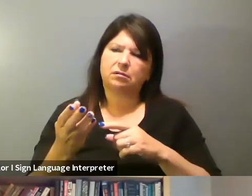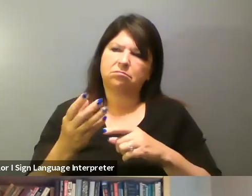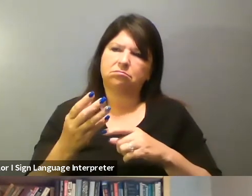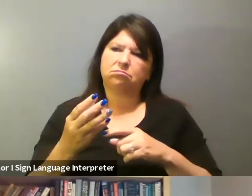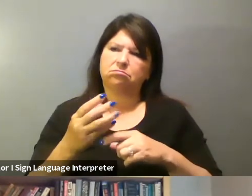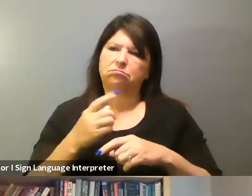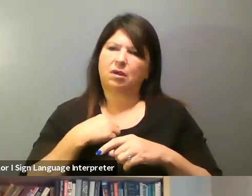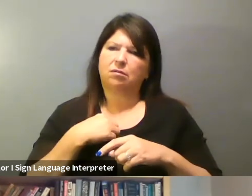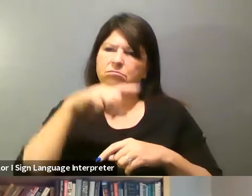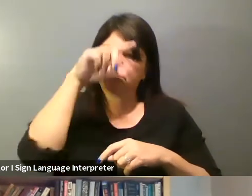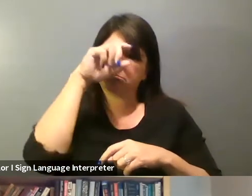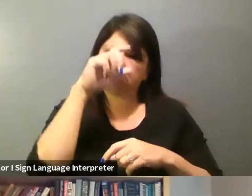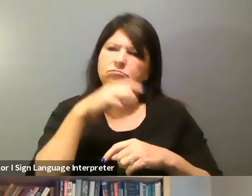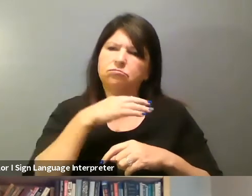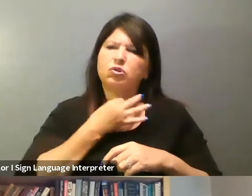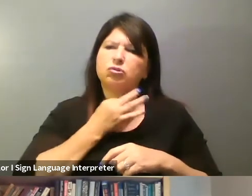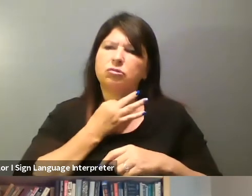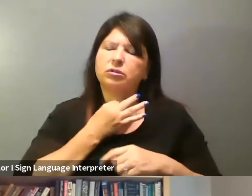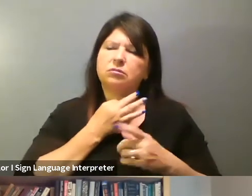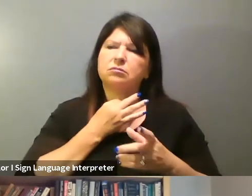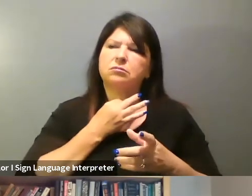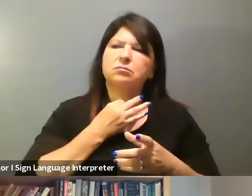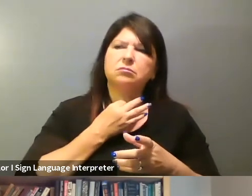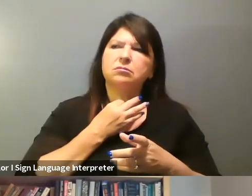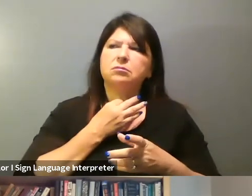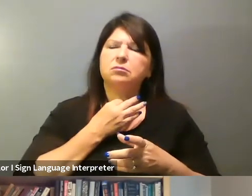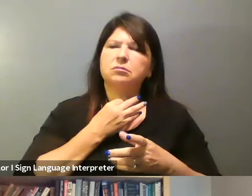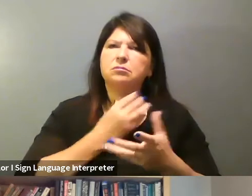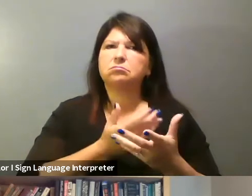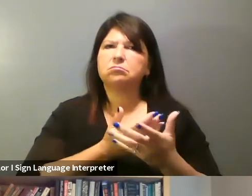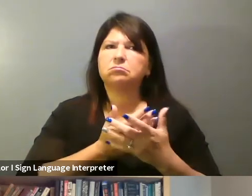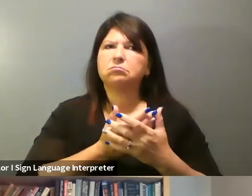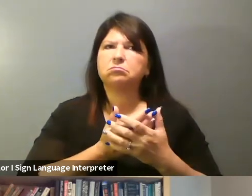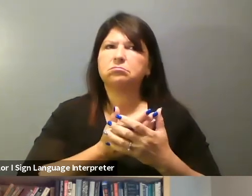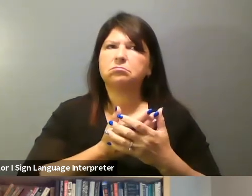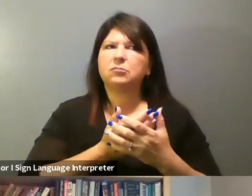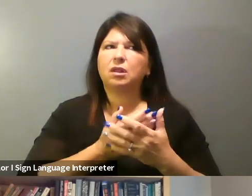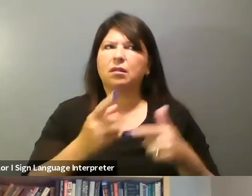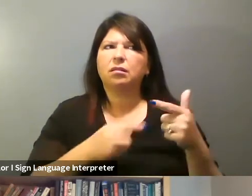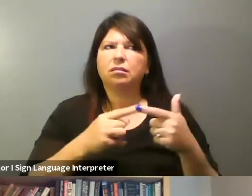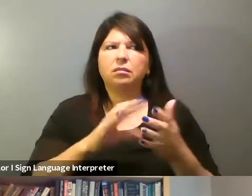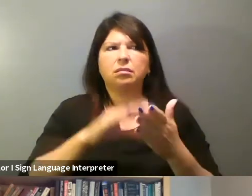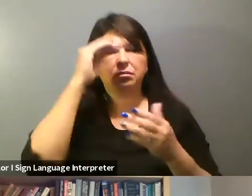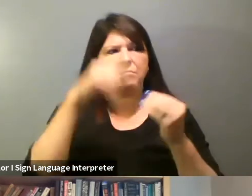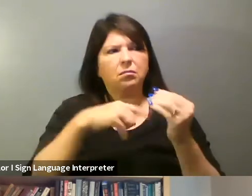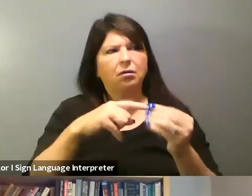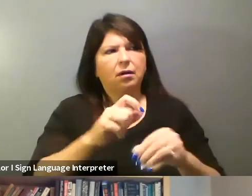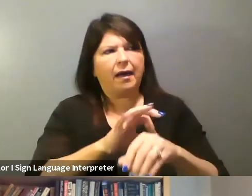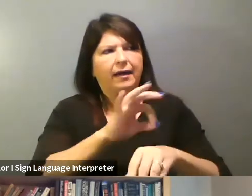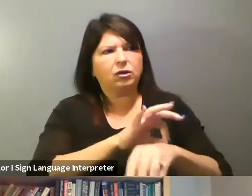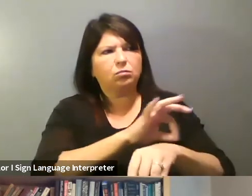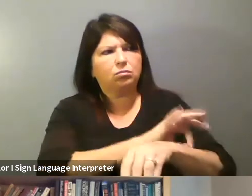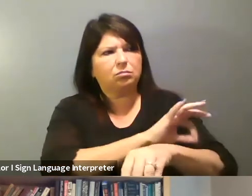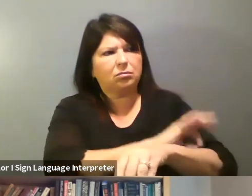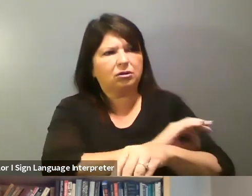why the kind of what led, what made acupuncture such an appealing